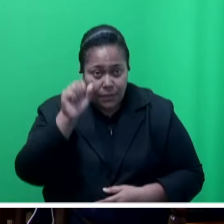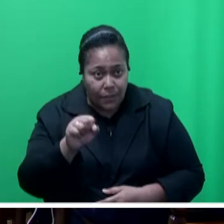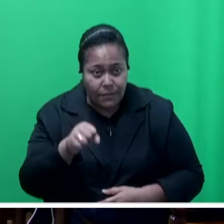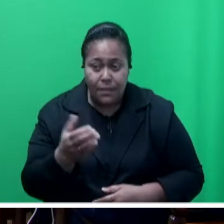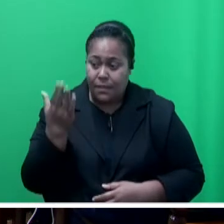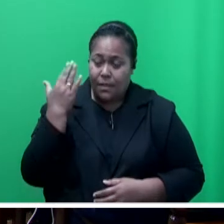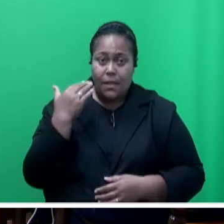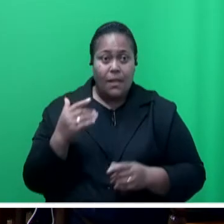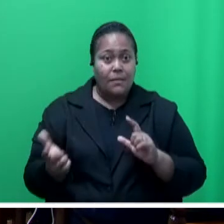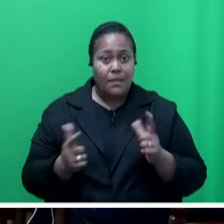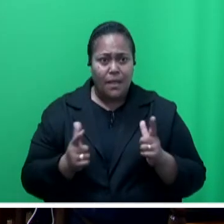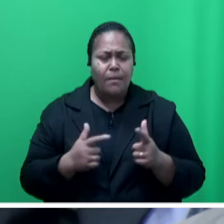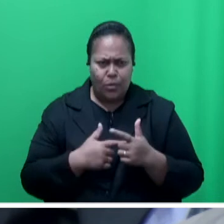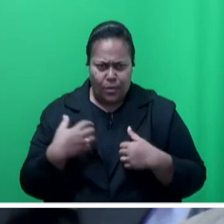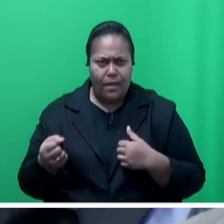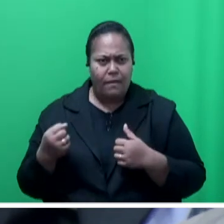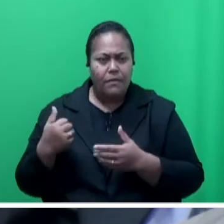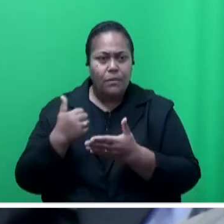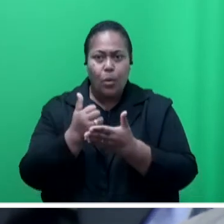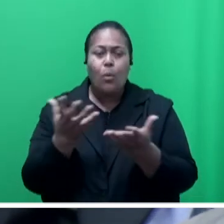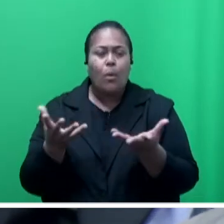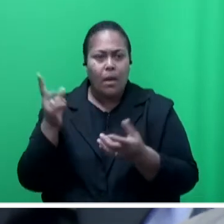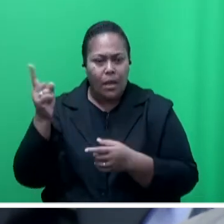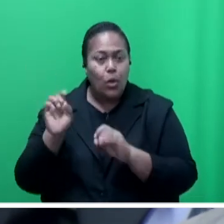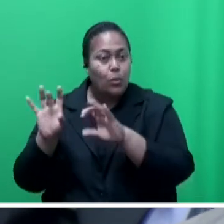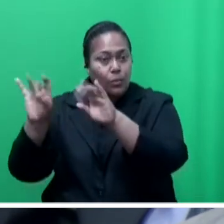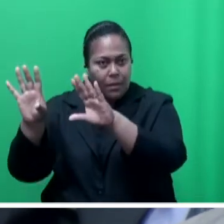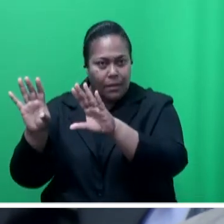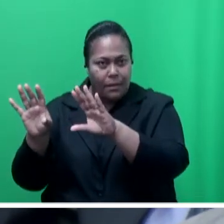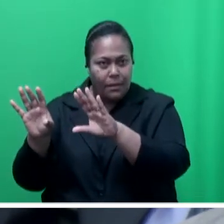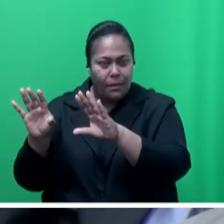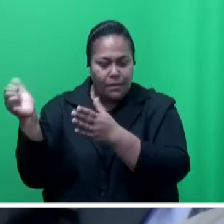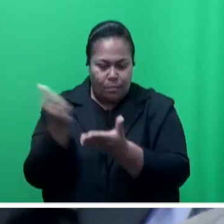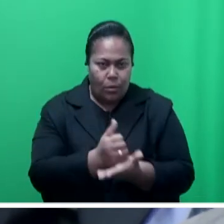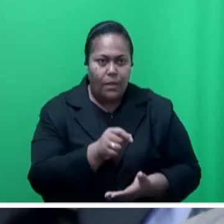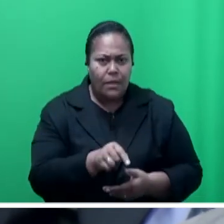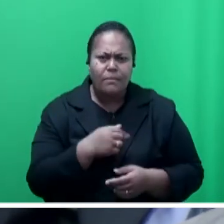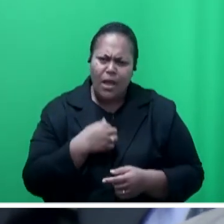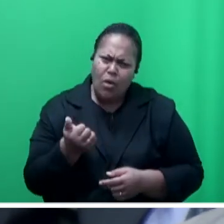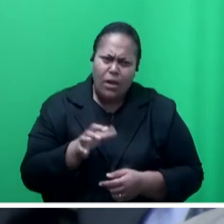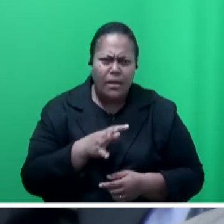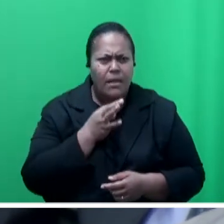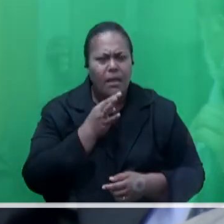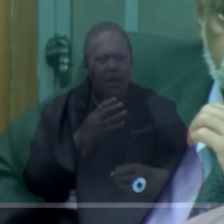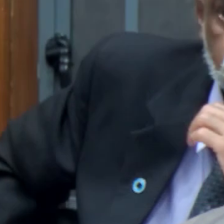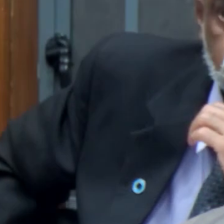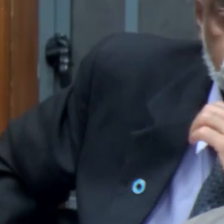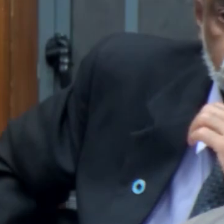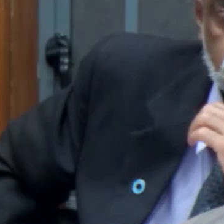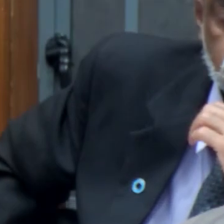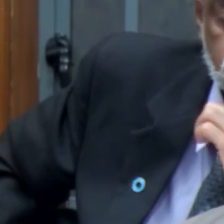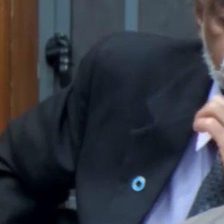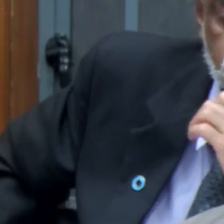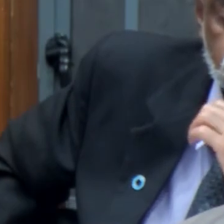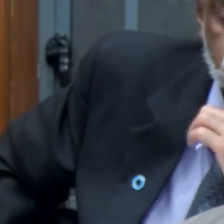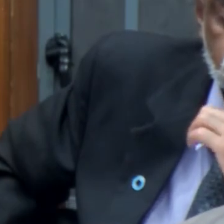had the backup in Australia. And as I've alluded to in my previous reply to the Honourable Ngengere Tambua, the discussions were being held by